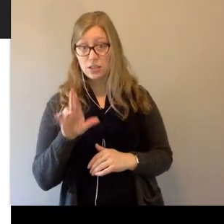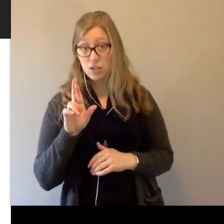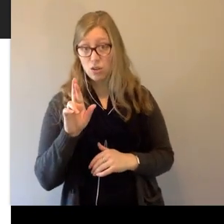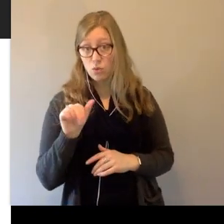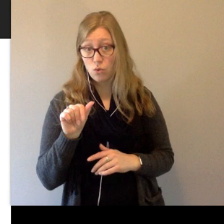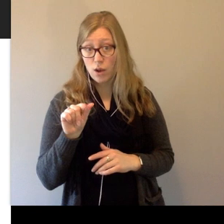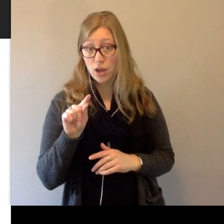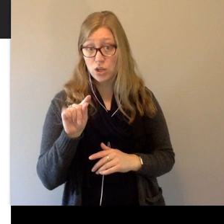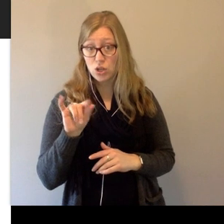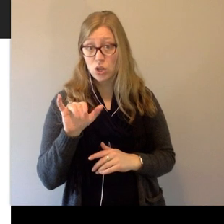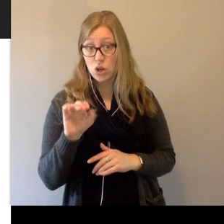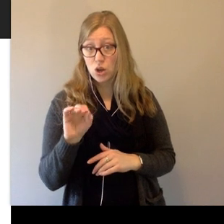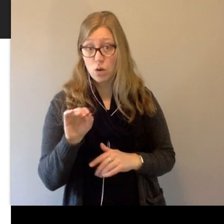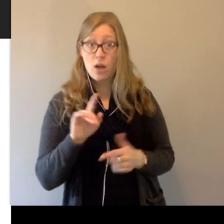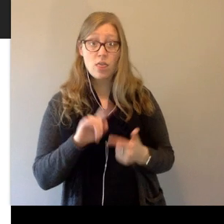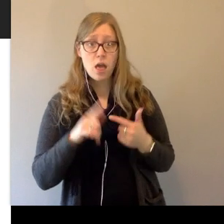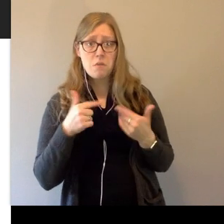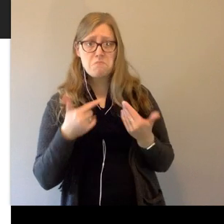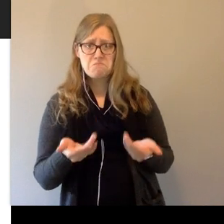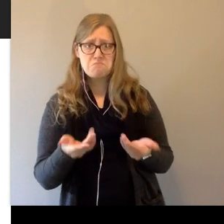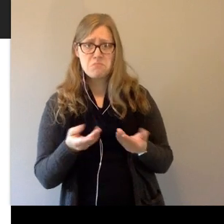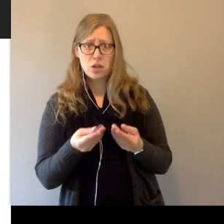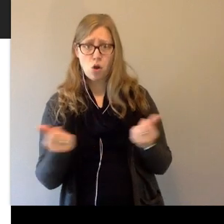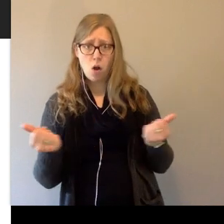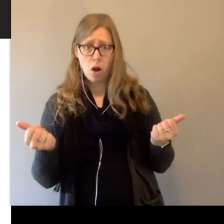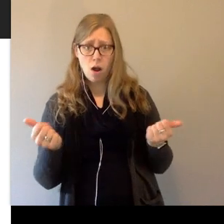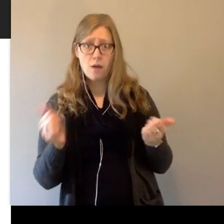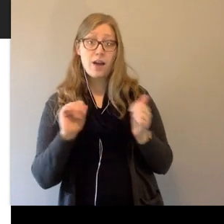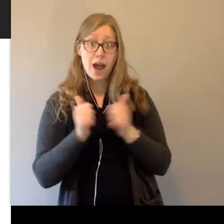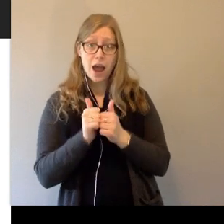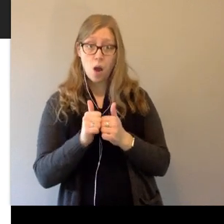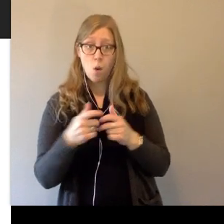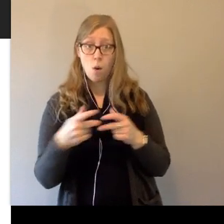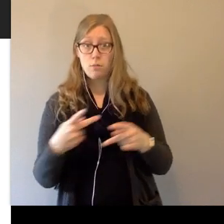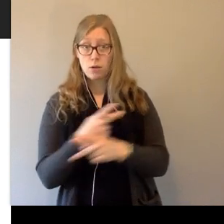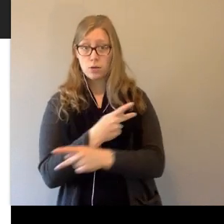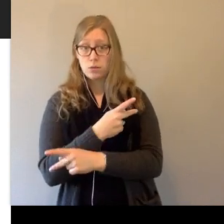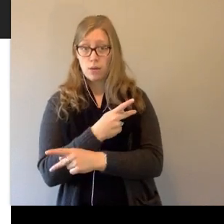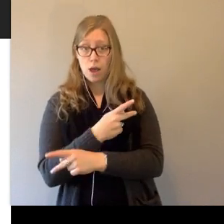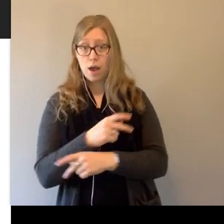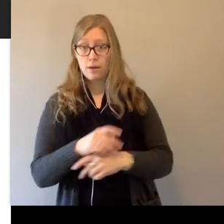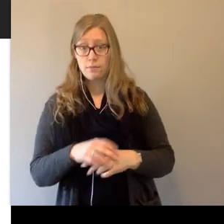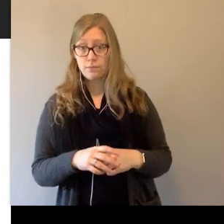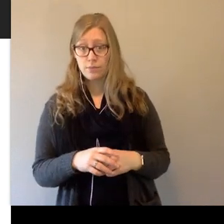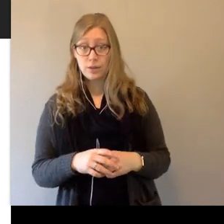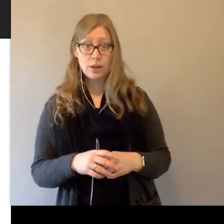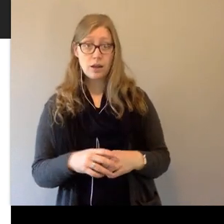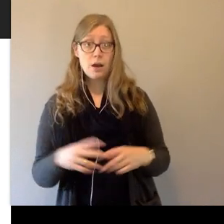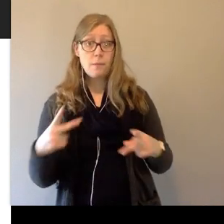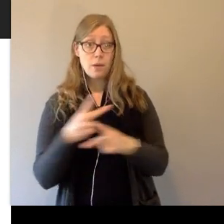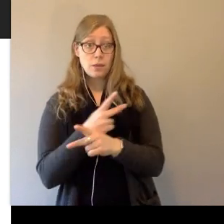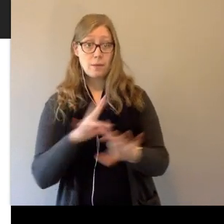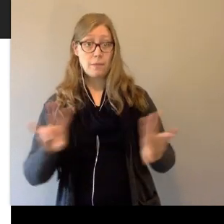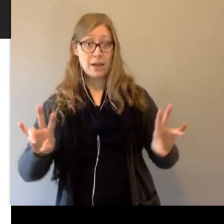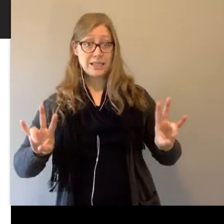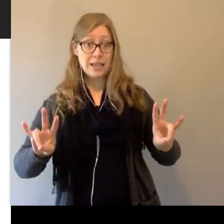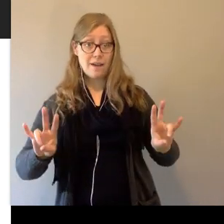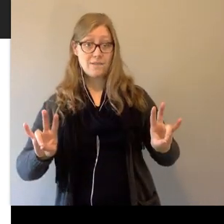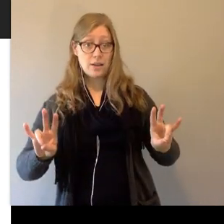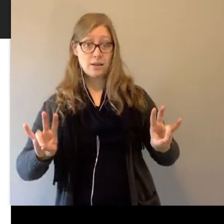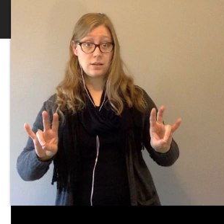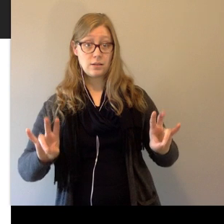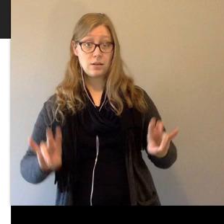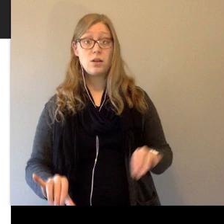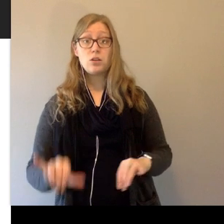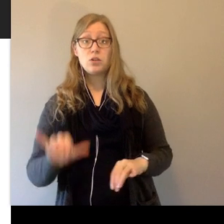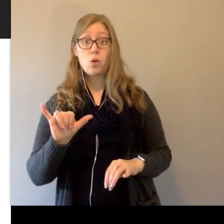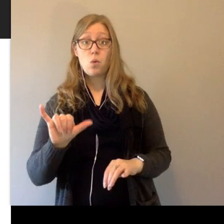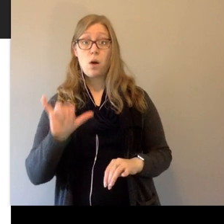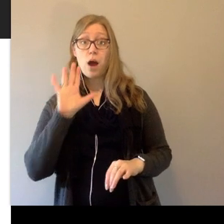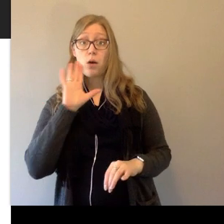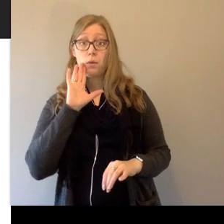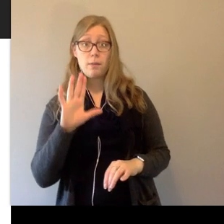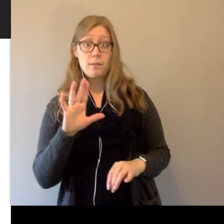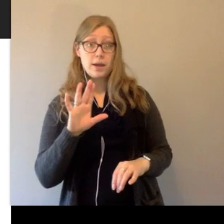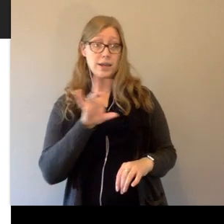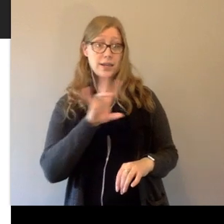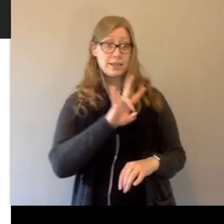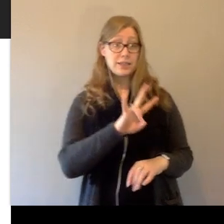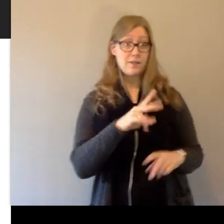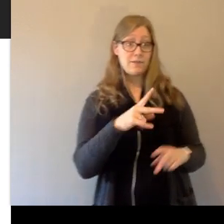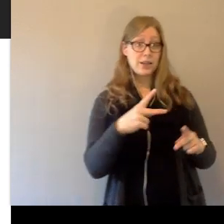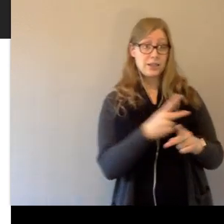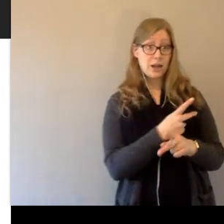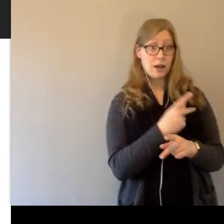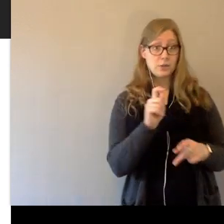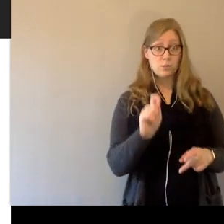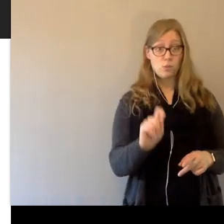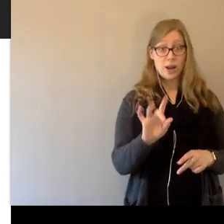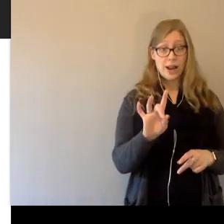can solve this by cross multiplying or just multiplying by 7 on each side. So y is going to be 7 times 8, which is 56,